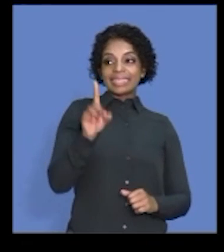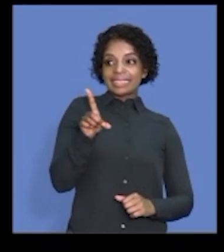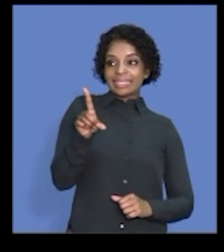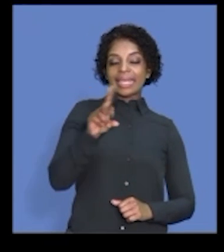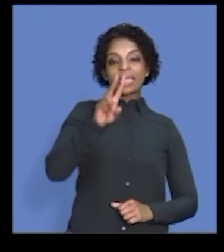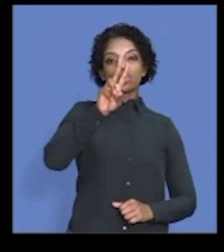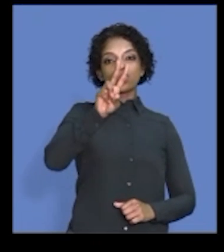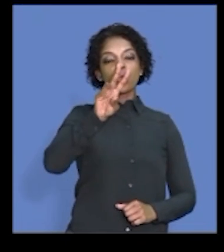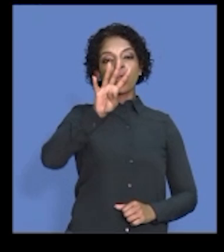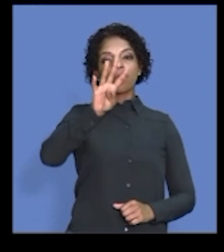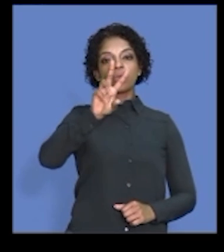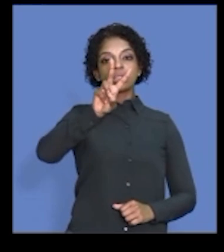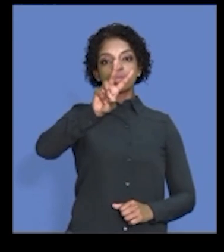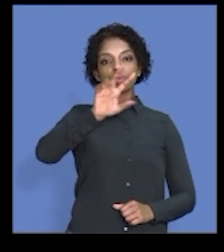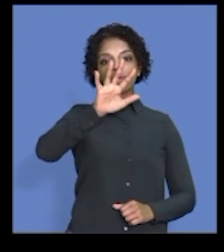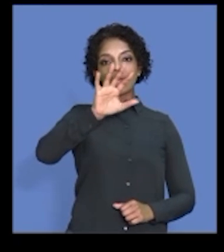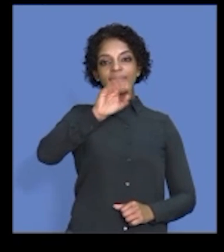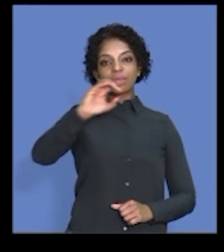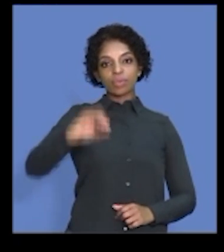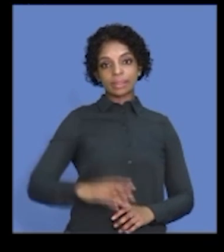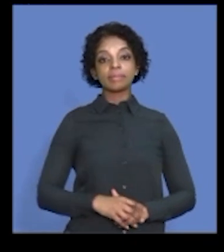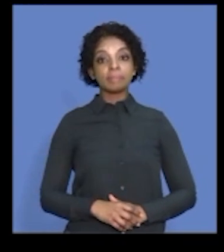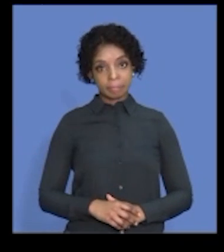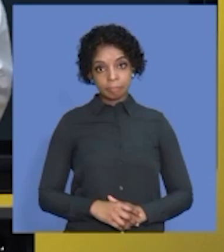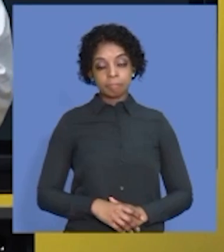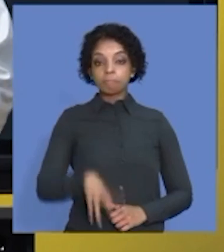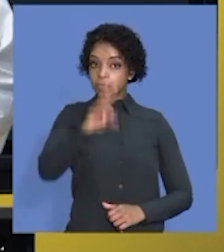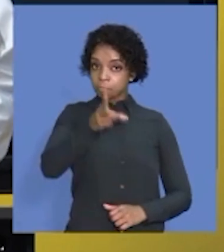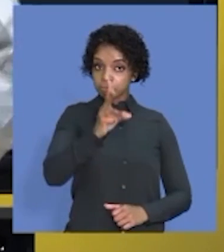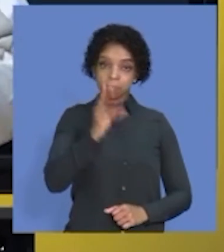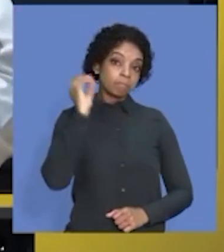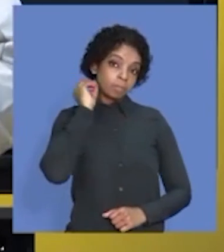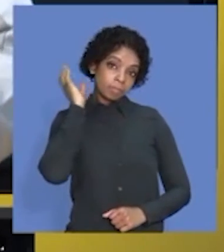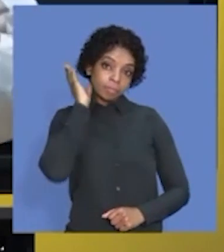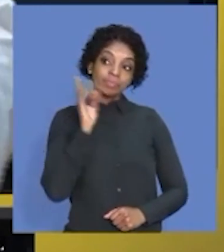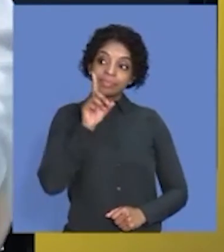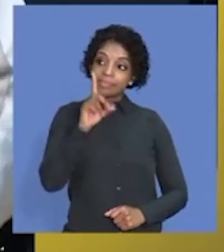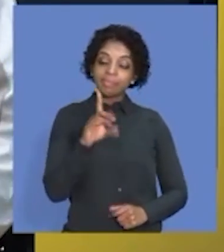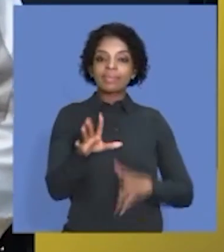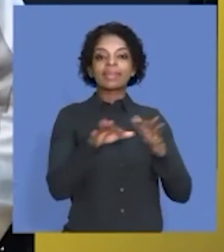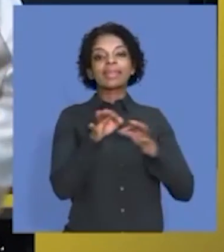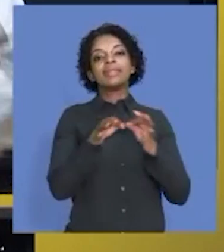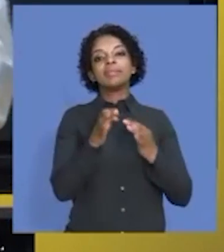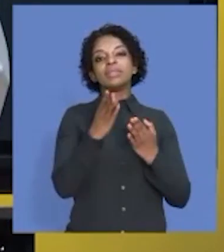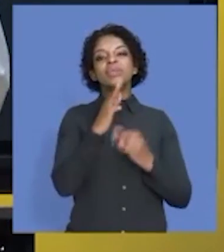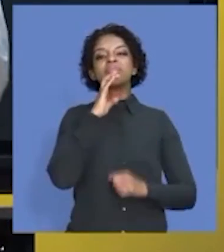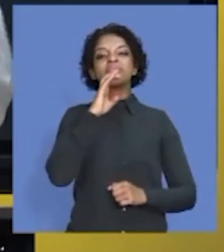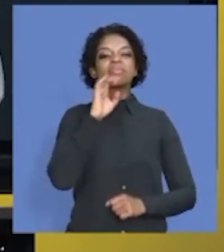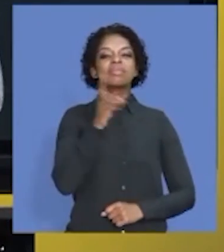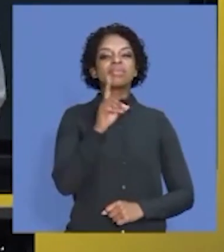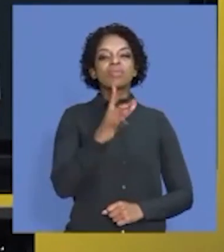242,500. Understand also, and this will also explain to you what we mean by the interest being capitalized. The